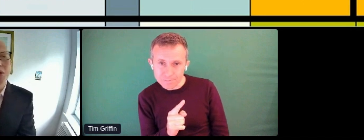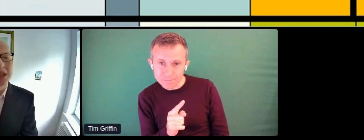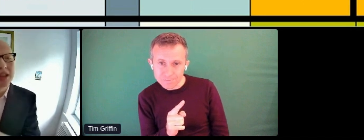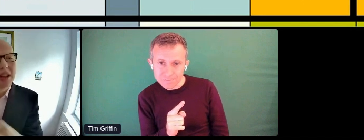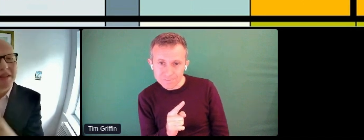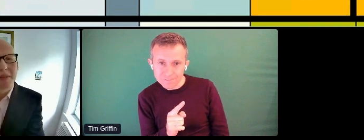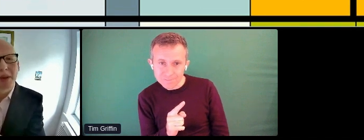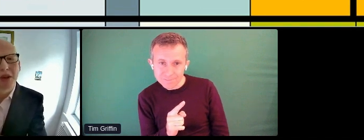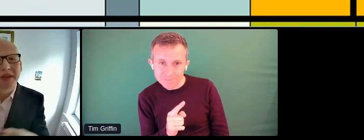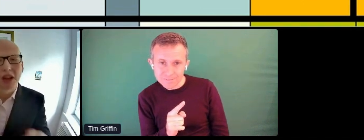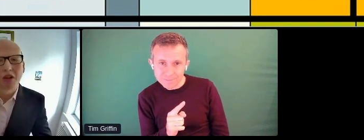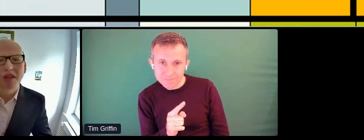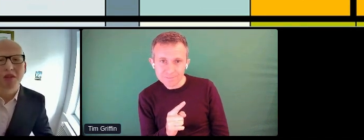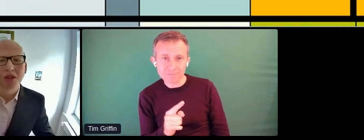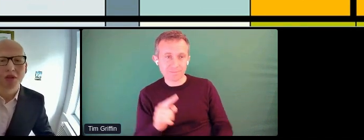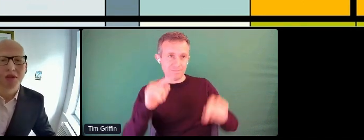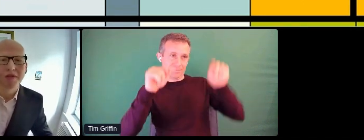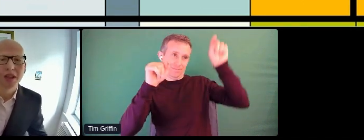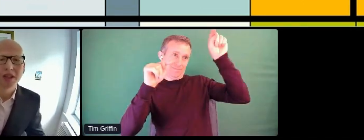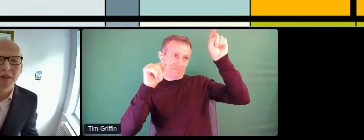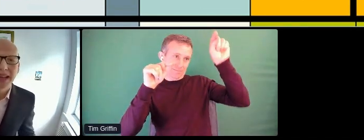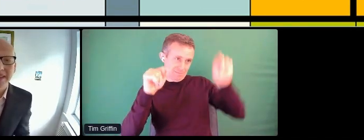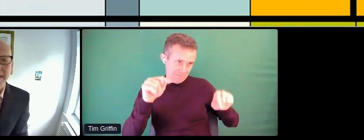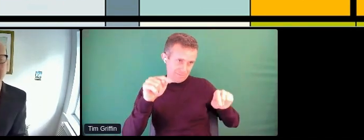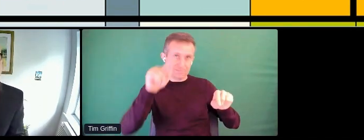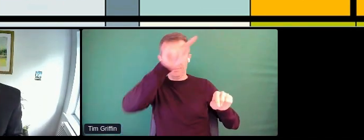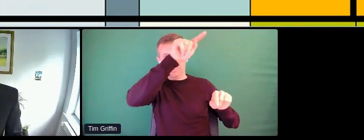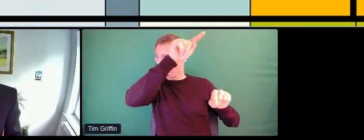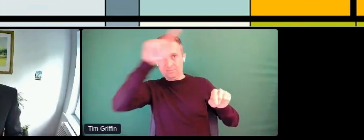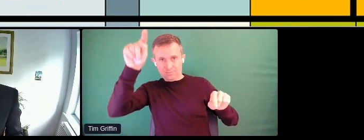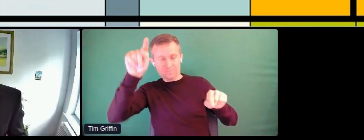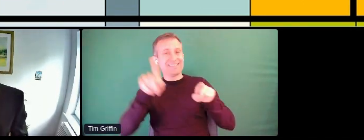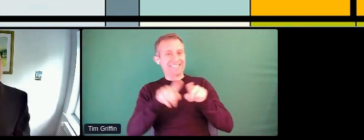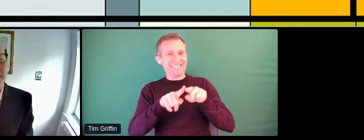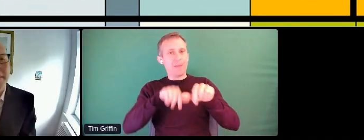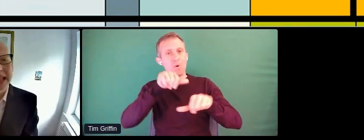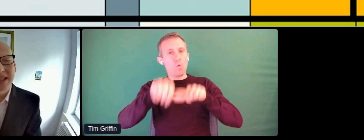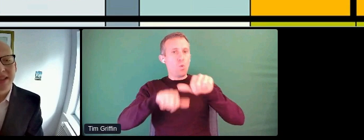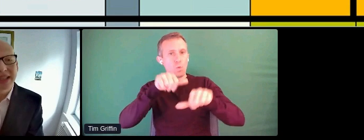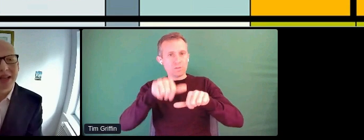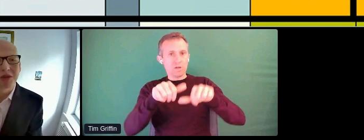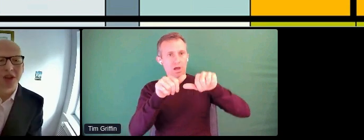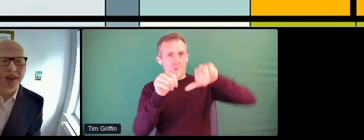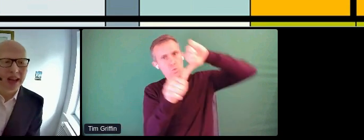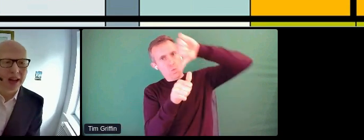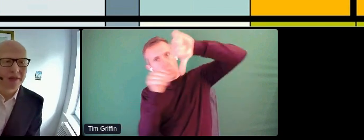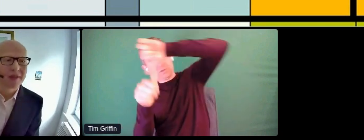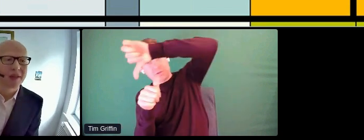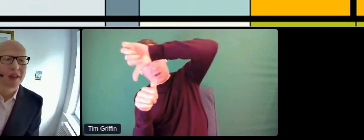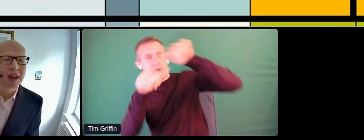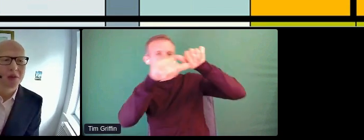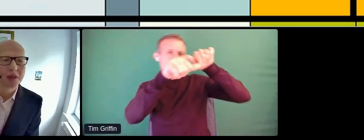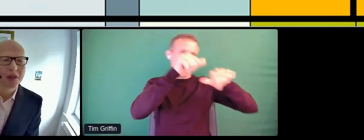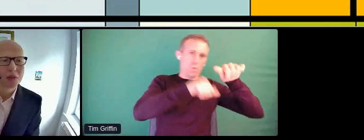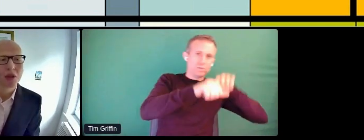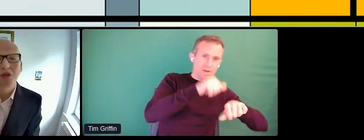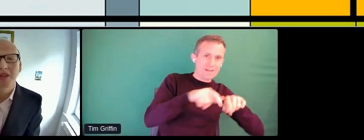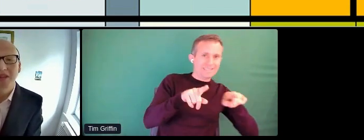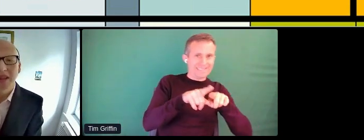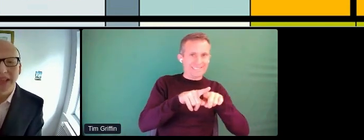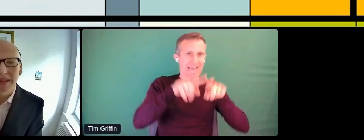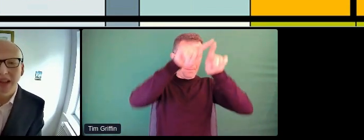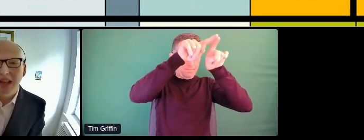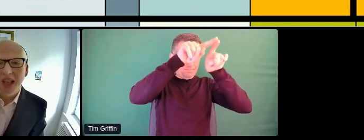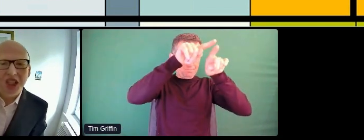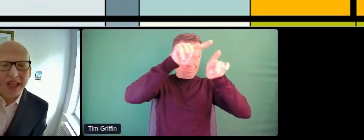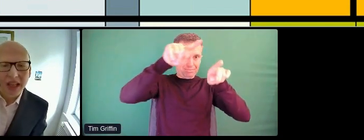the same order for both the horizontal and vertical axes. And where two colors meet, the table shows F if it fails all